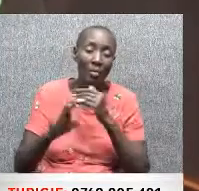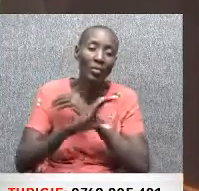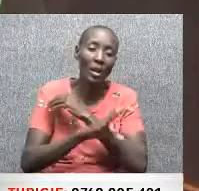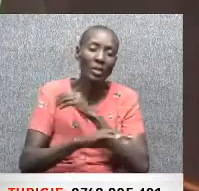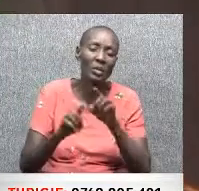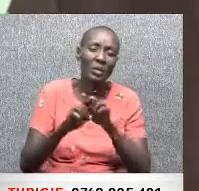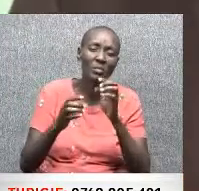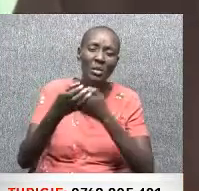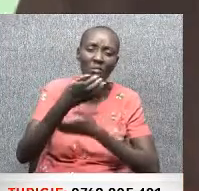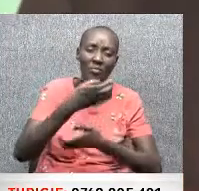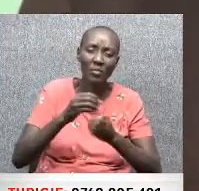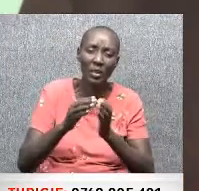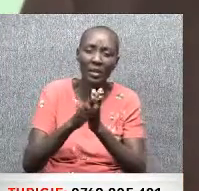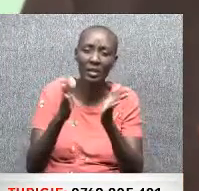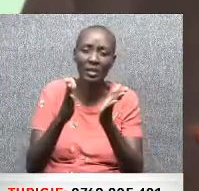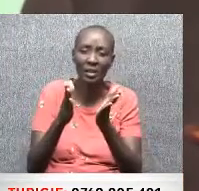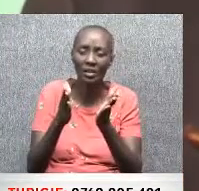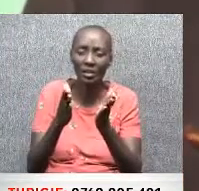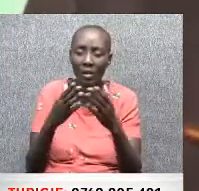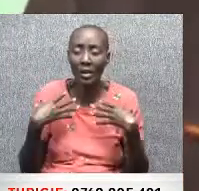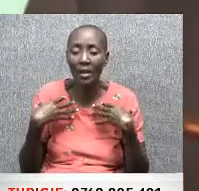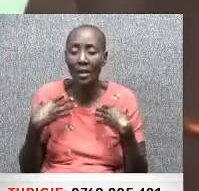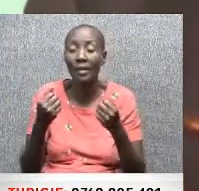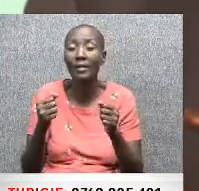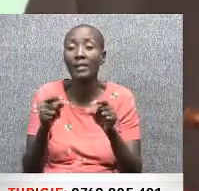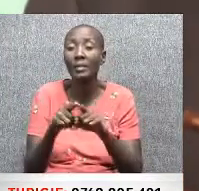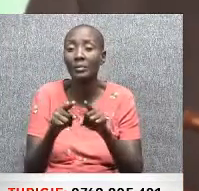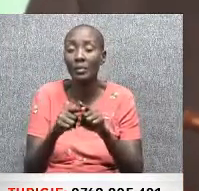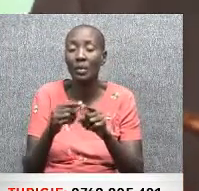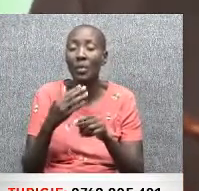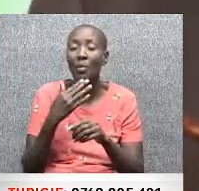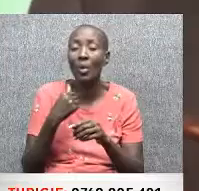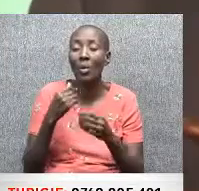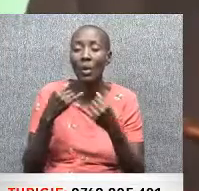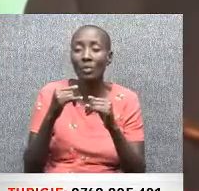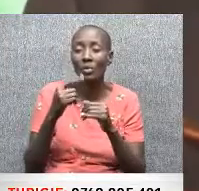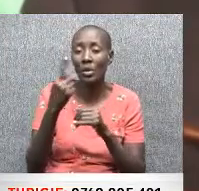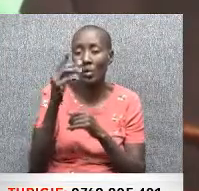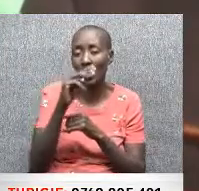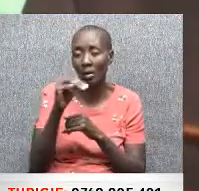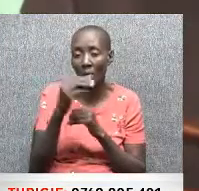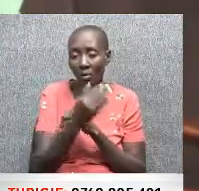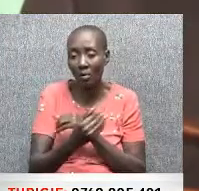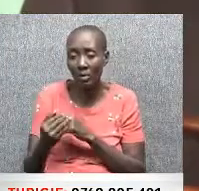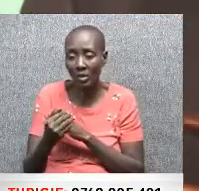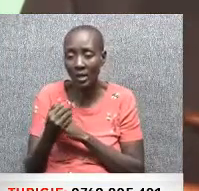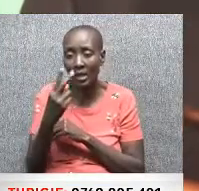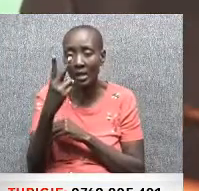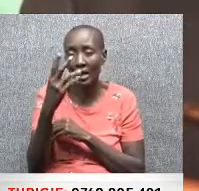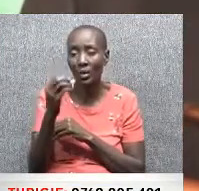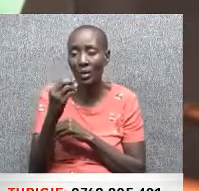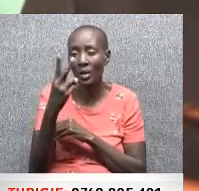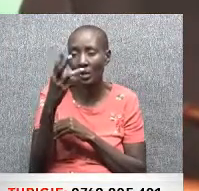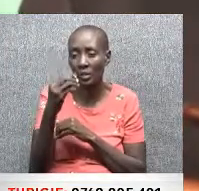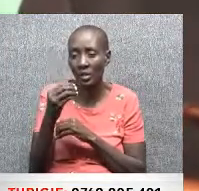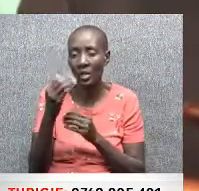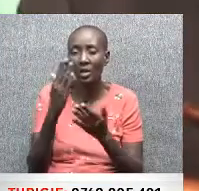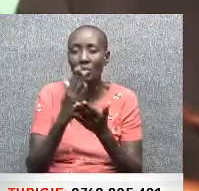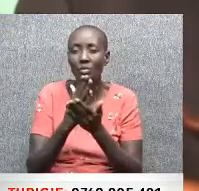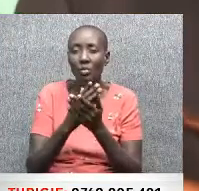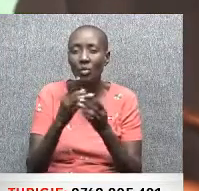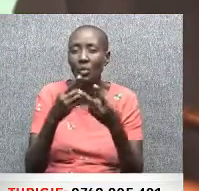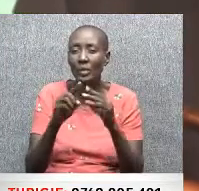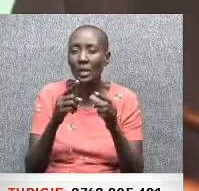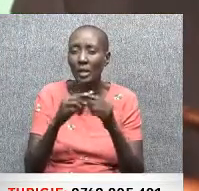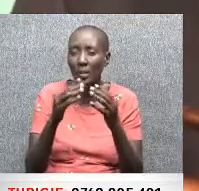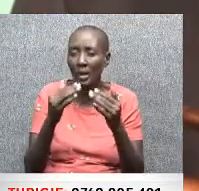general welfare. And actually, we want to roll out this in 1 million children by the year 2020. So far, we've been doing it, and so far, we've touched 8